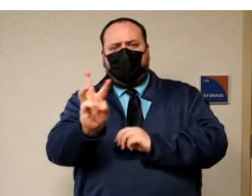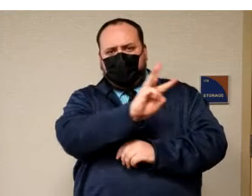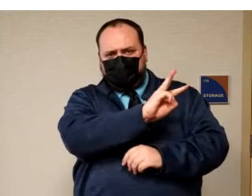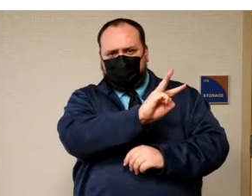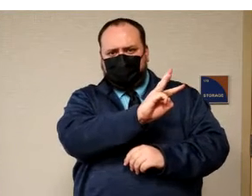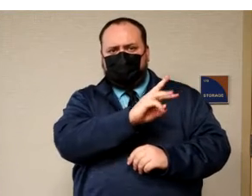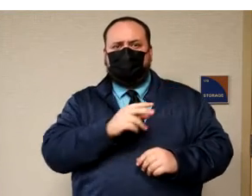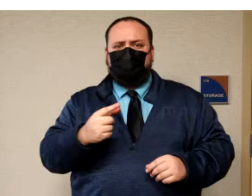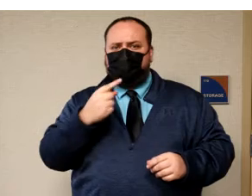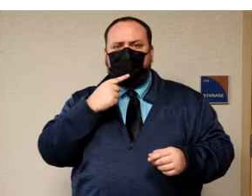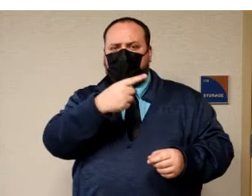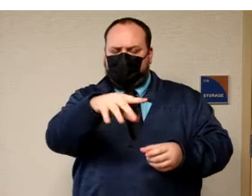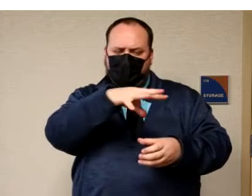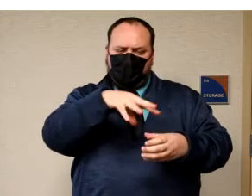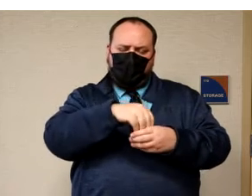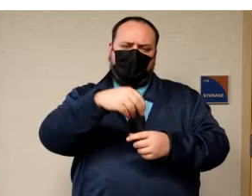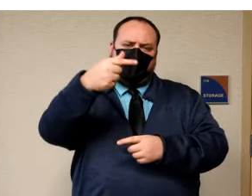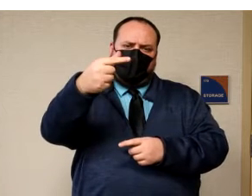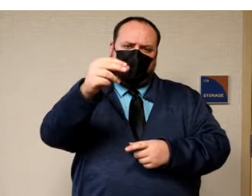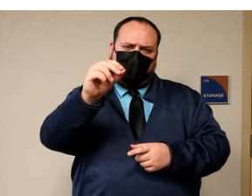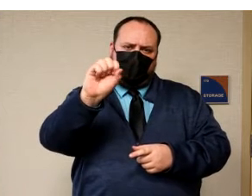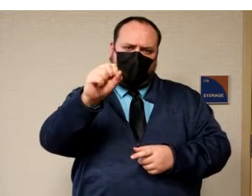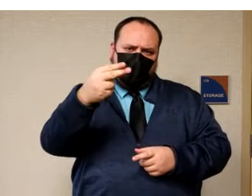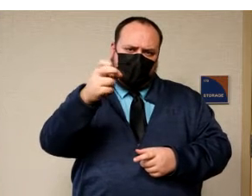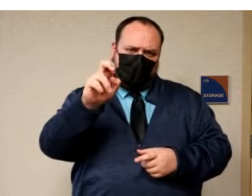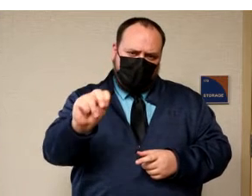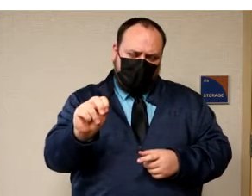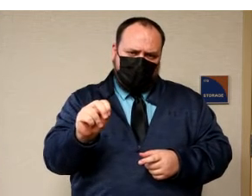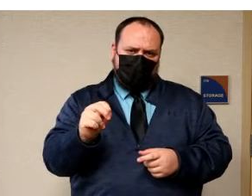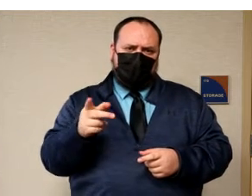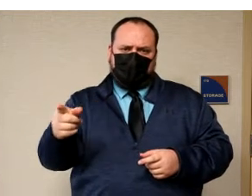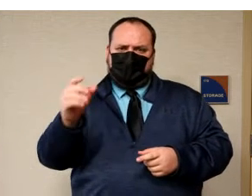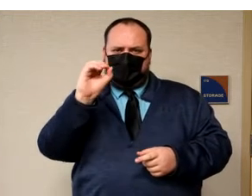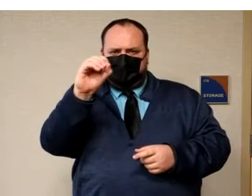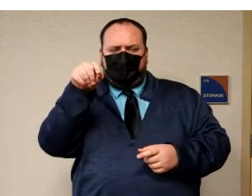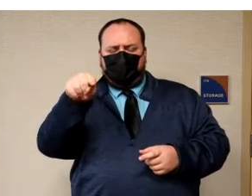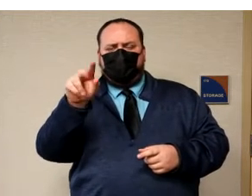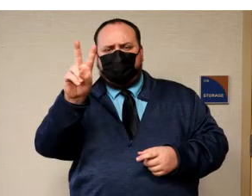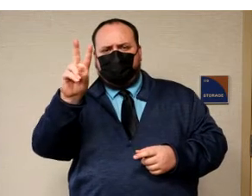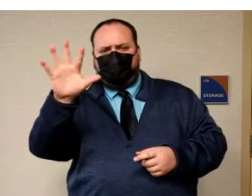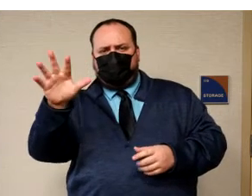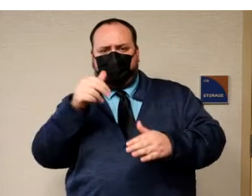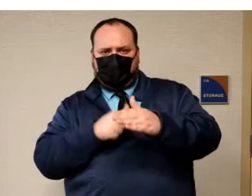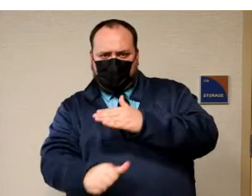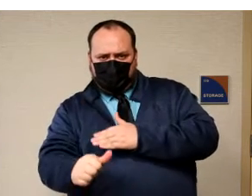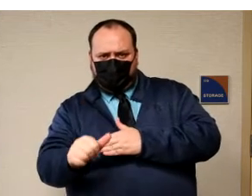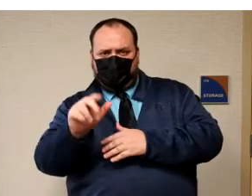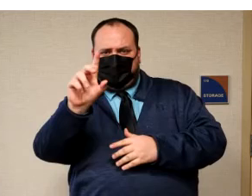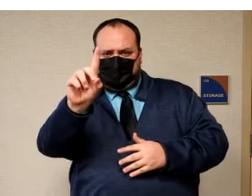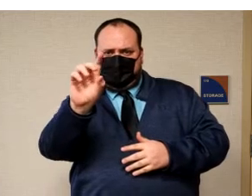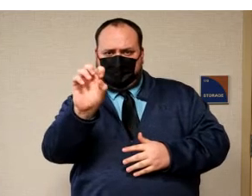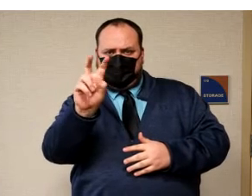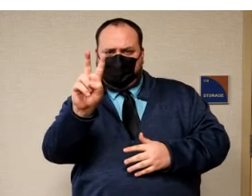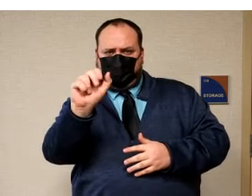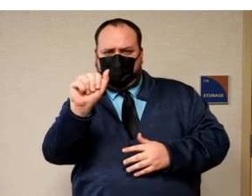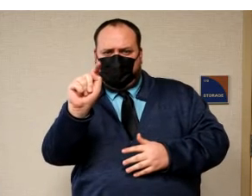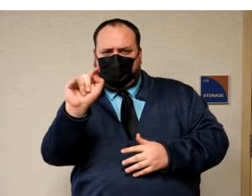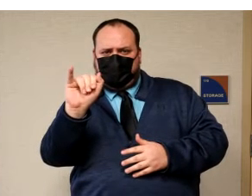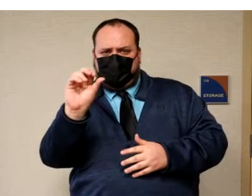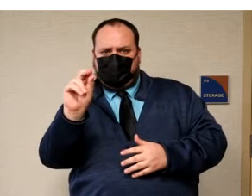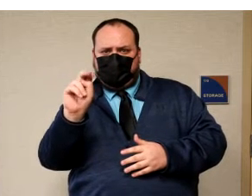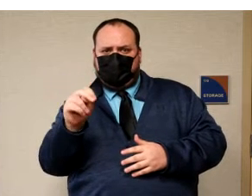district includes Goshen. This one is 0.25% under deviation, so that means it's a little bit